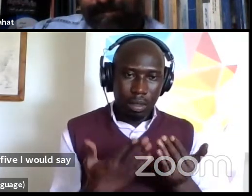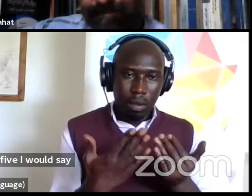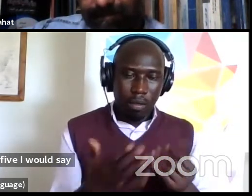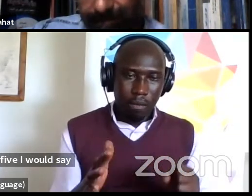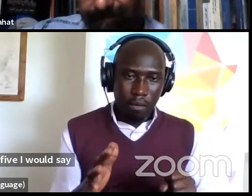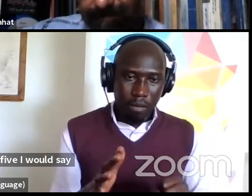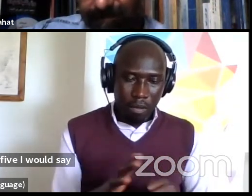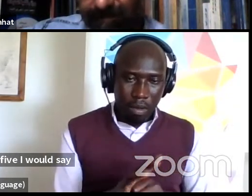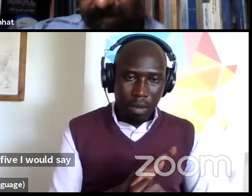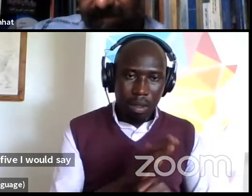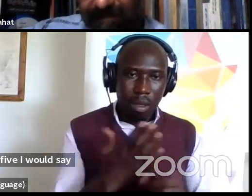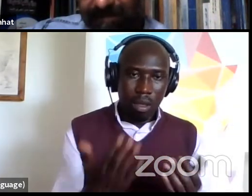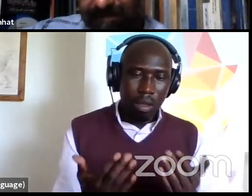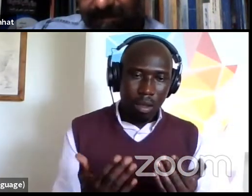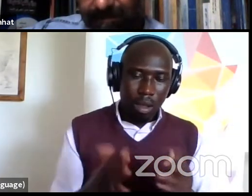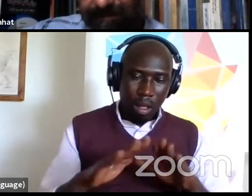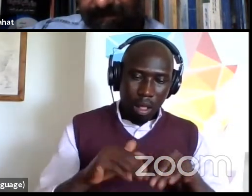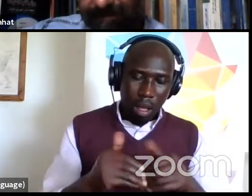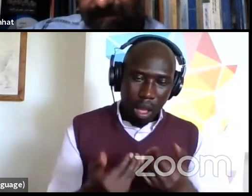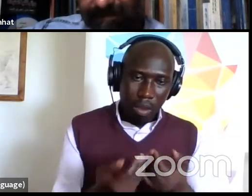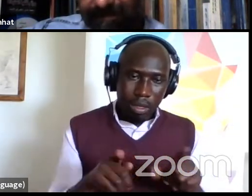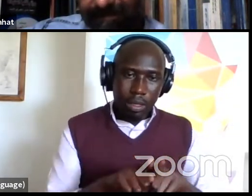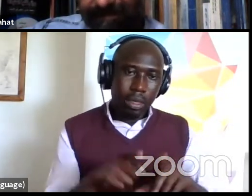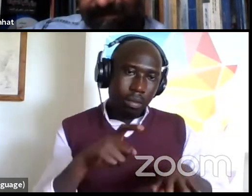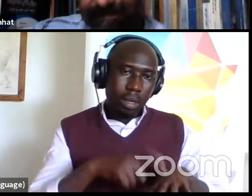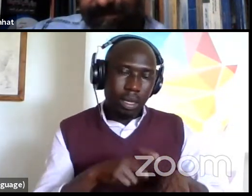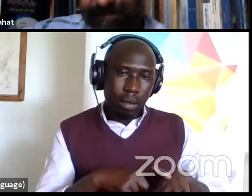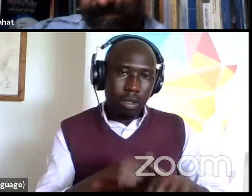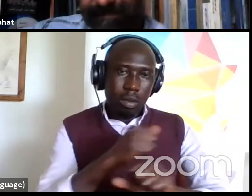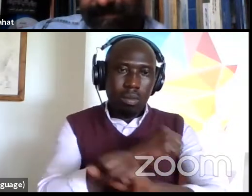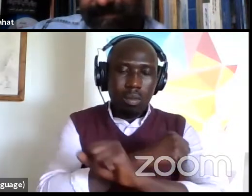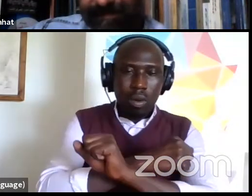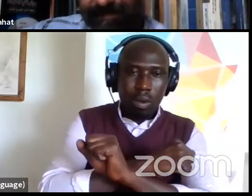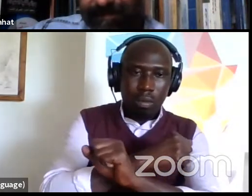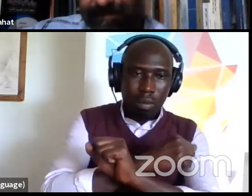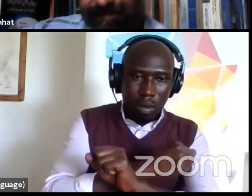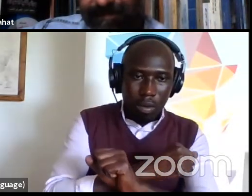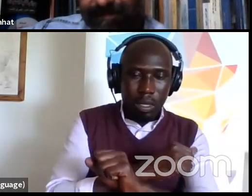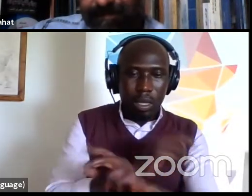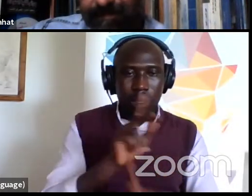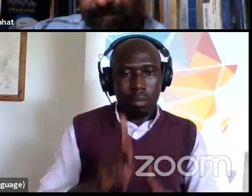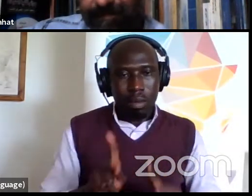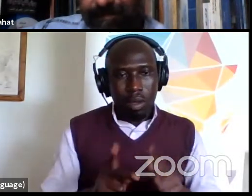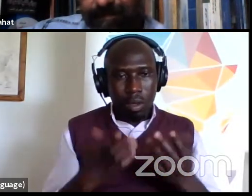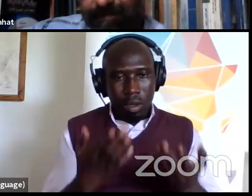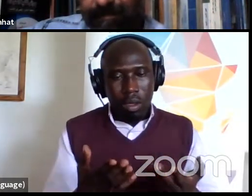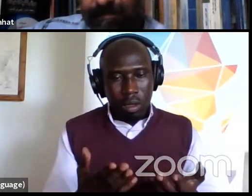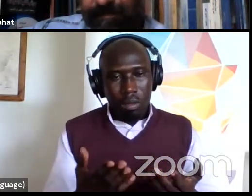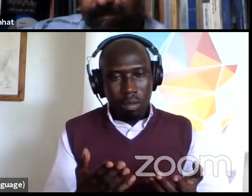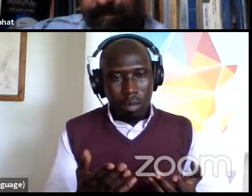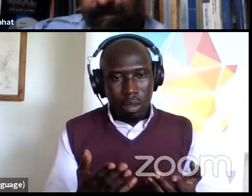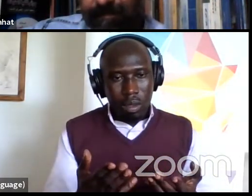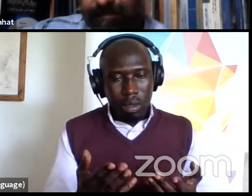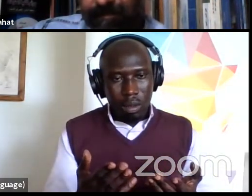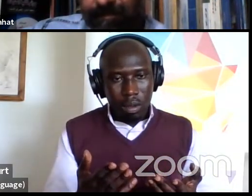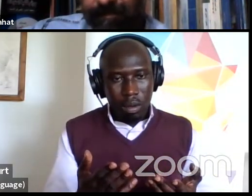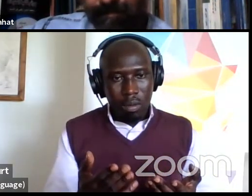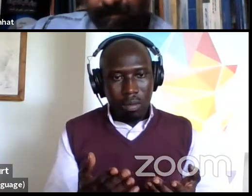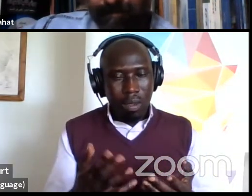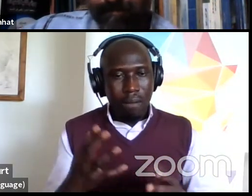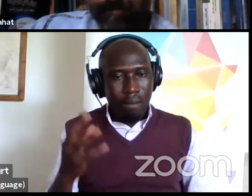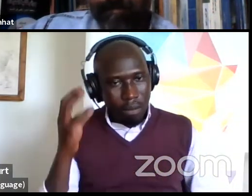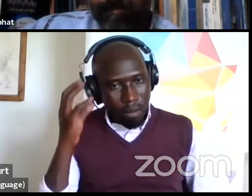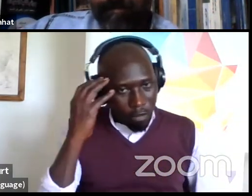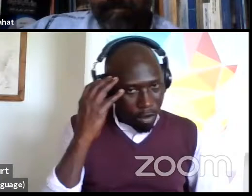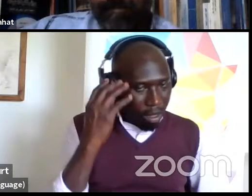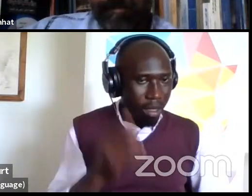freedoms, and how at the same time we still protect people from being harassed and